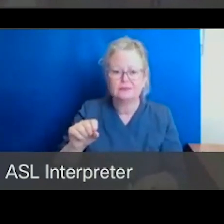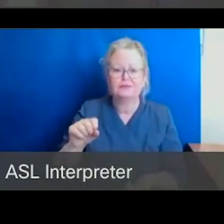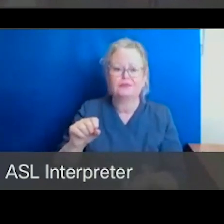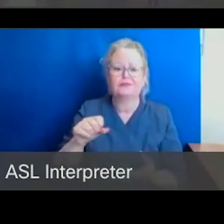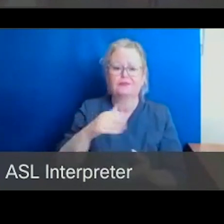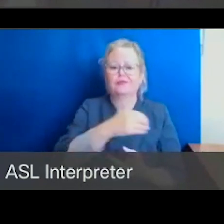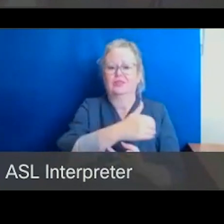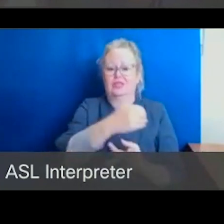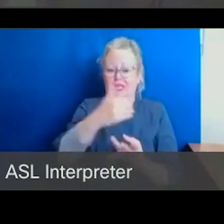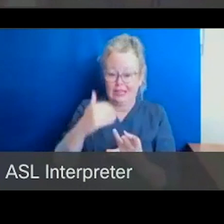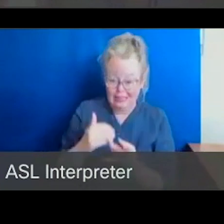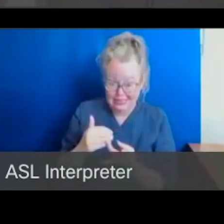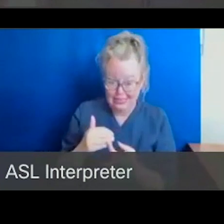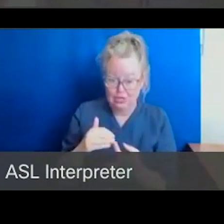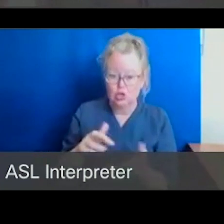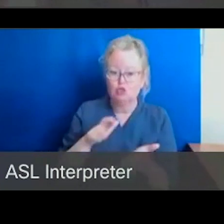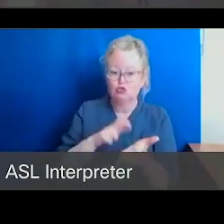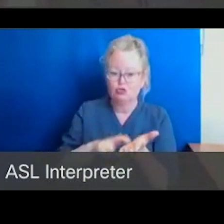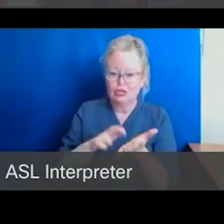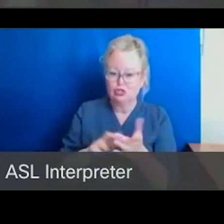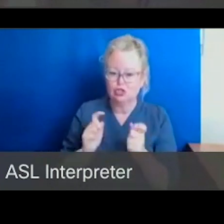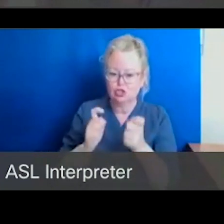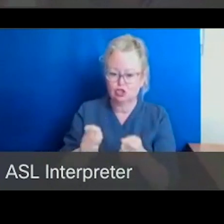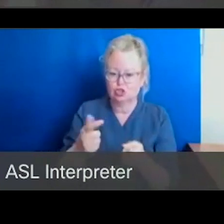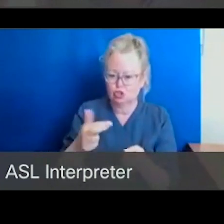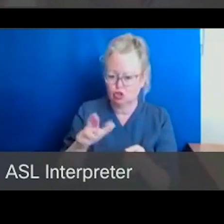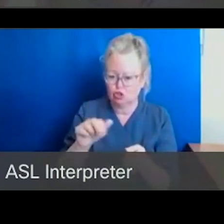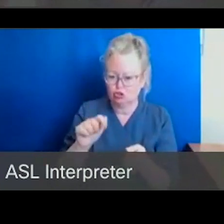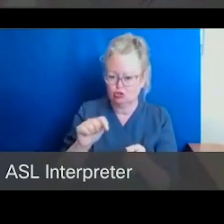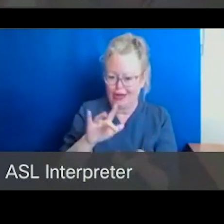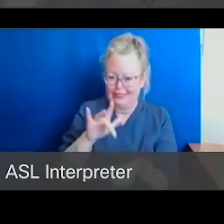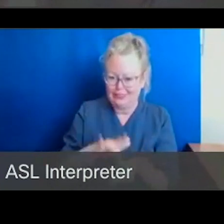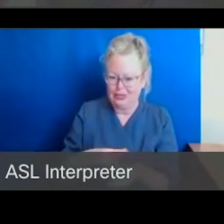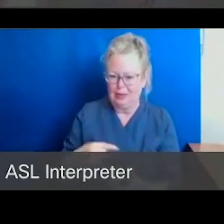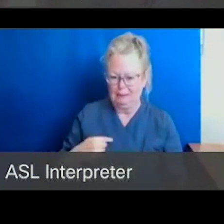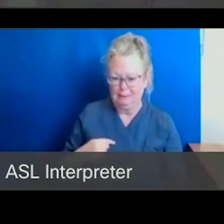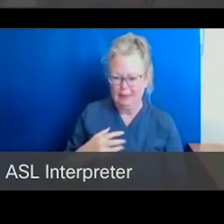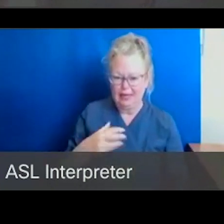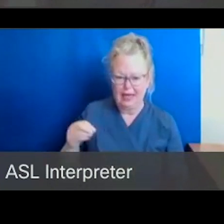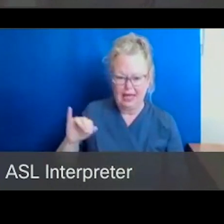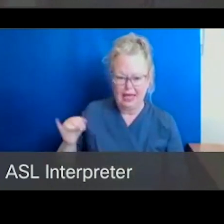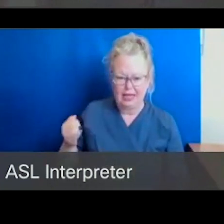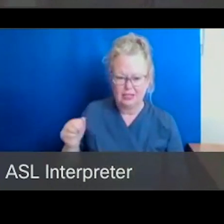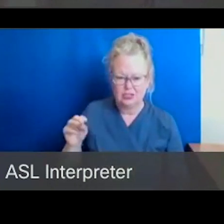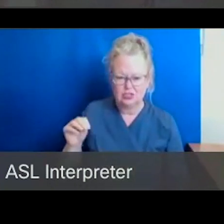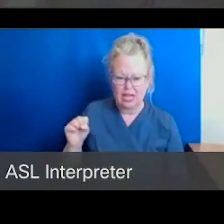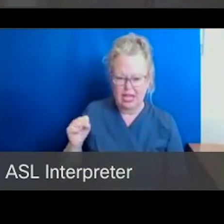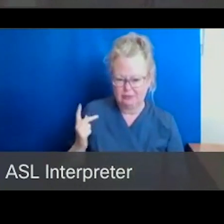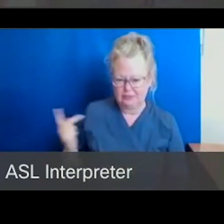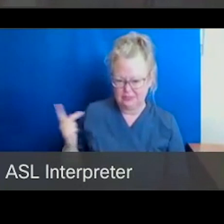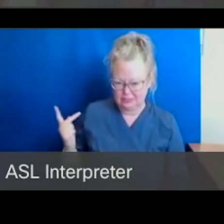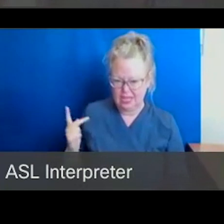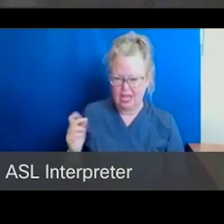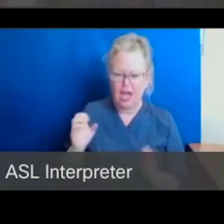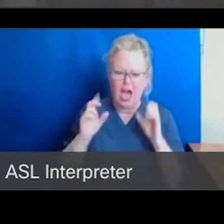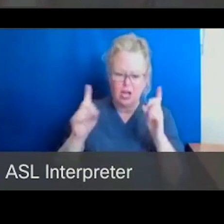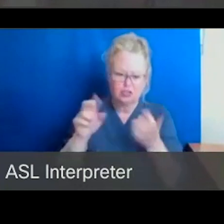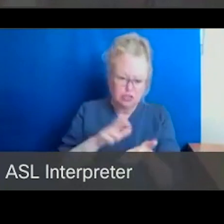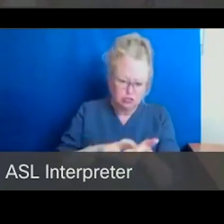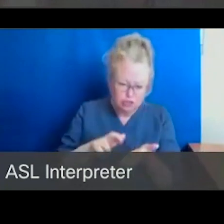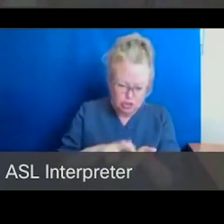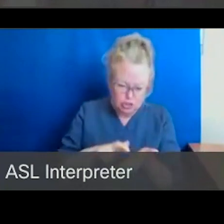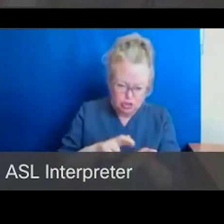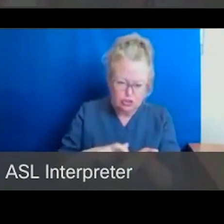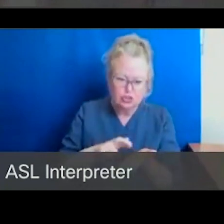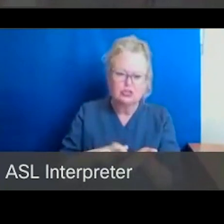And then the research grant-making centers, James and I are in the National Center for Education Research, where this grant program will